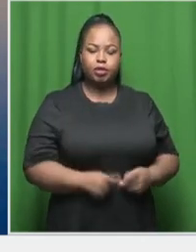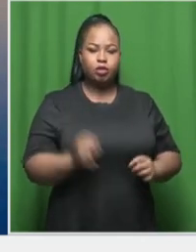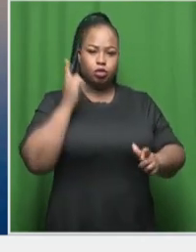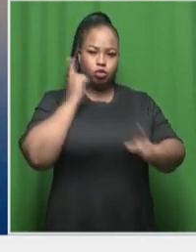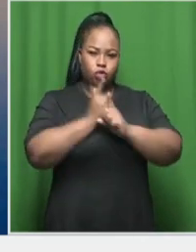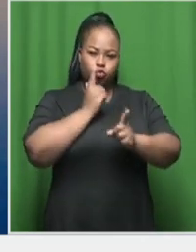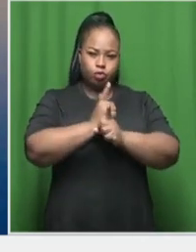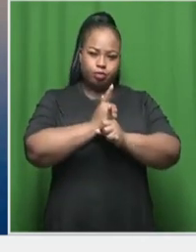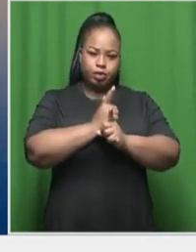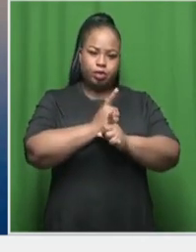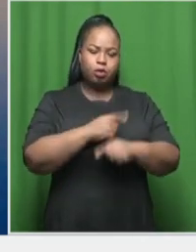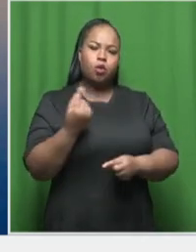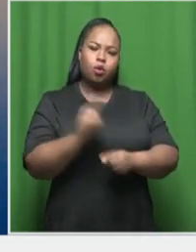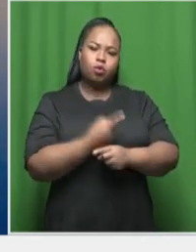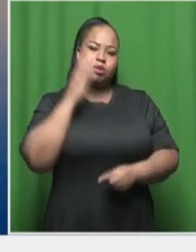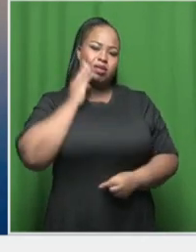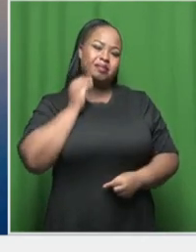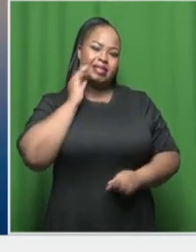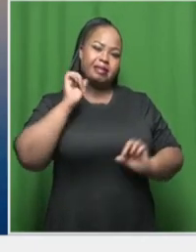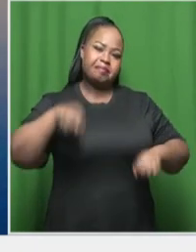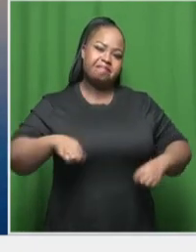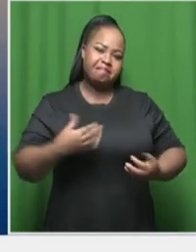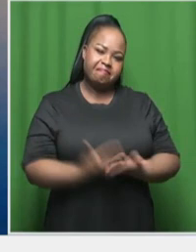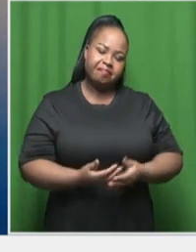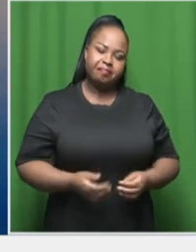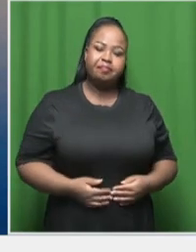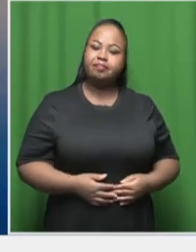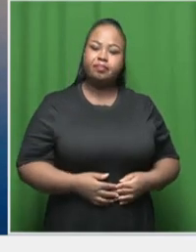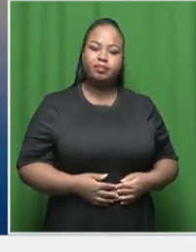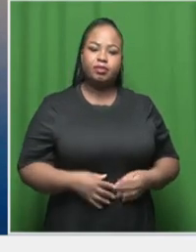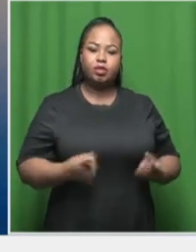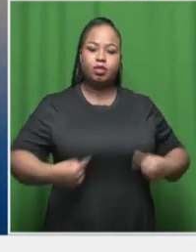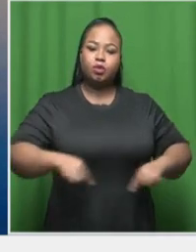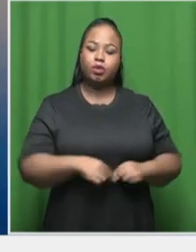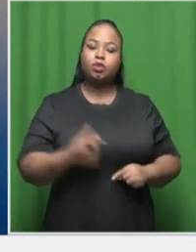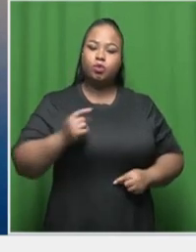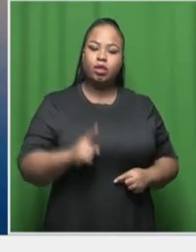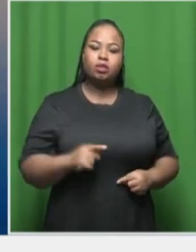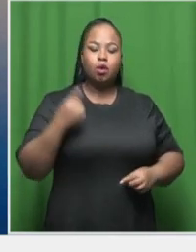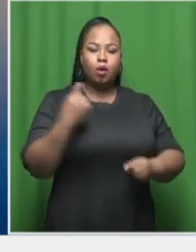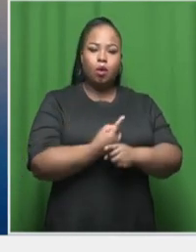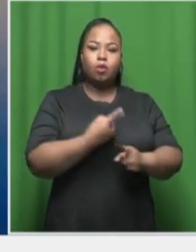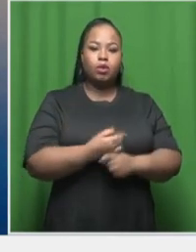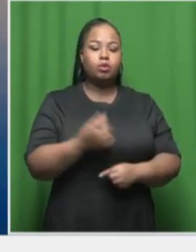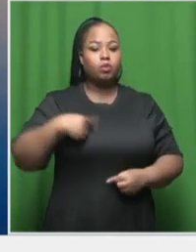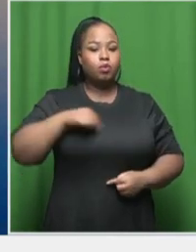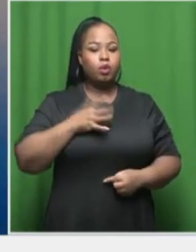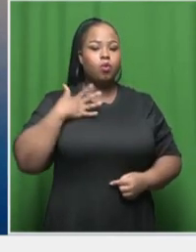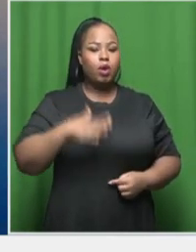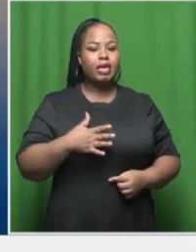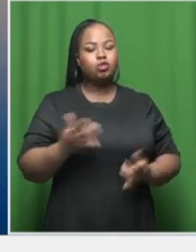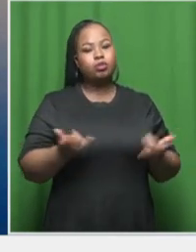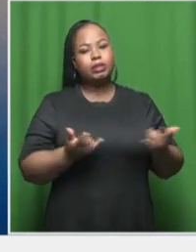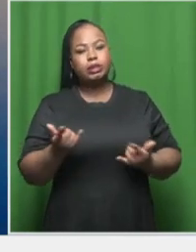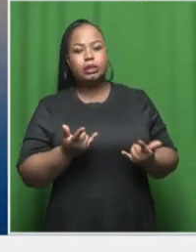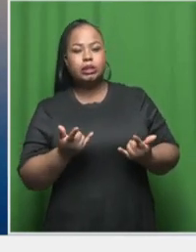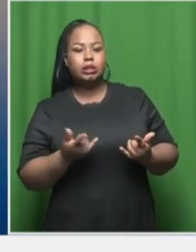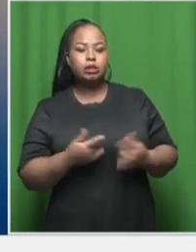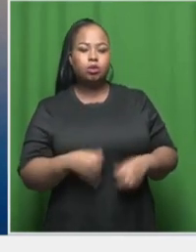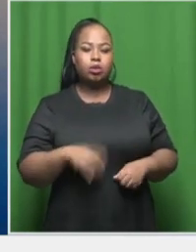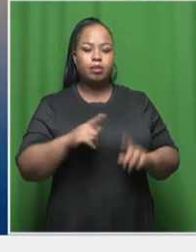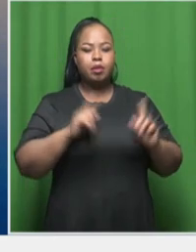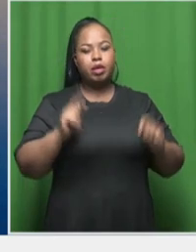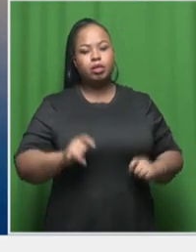township also has to experience same. So what we do is that each and every time when we want to go to a market, we have to go